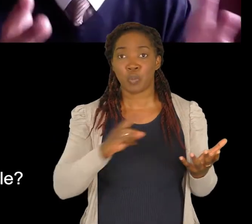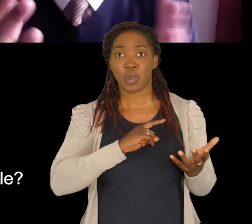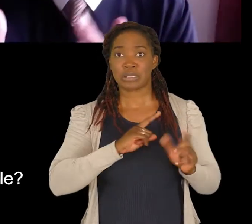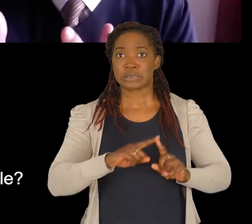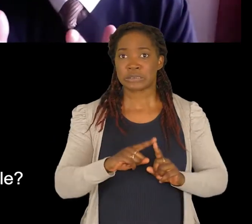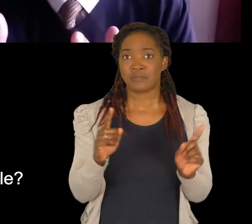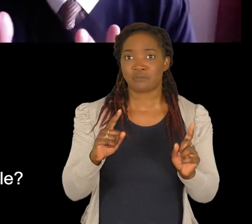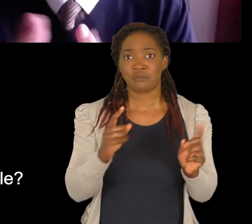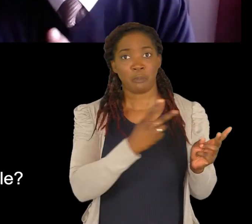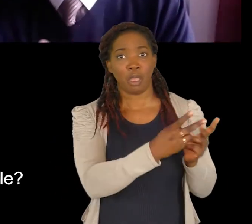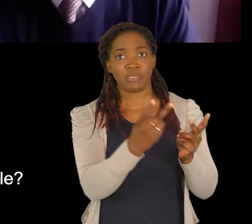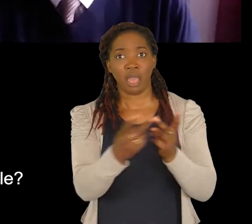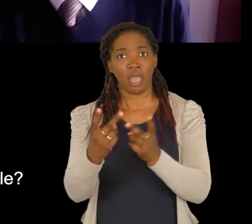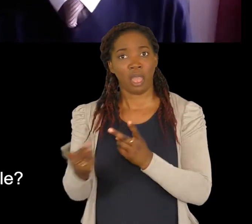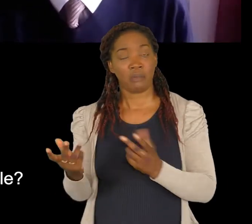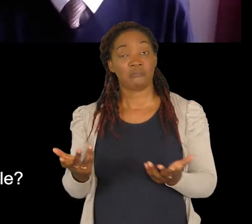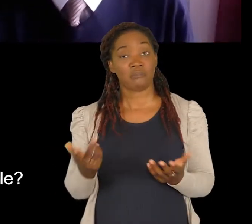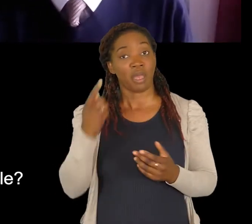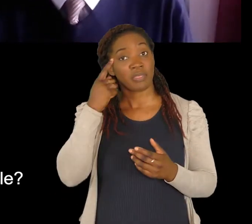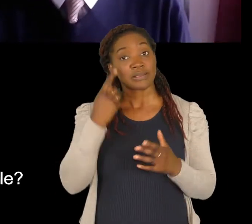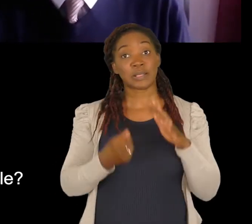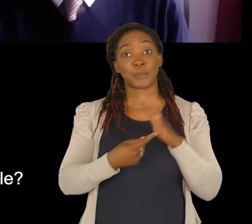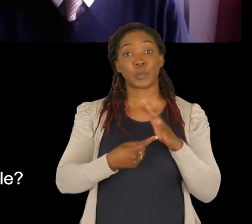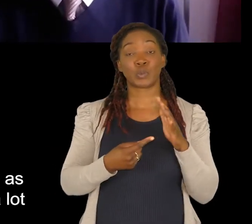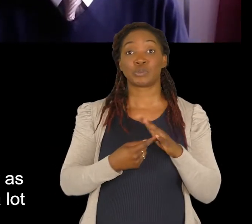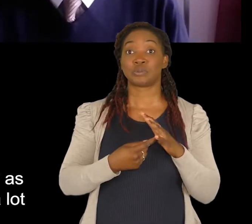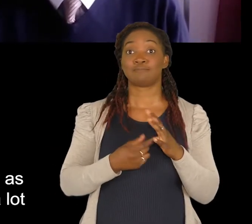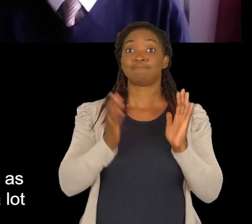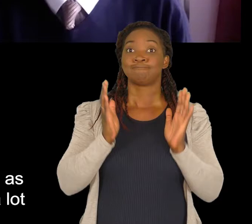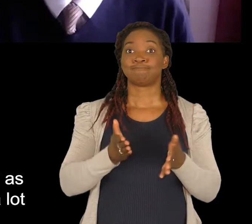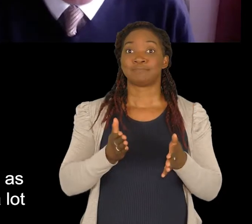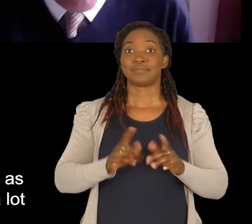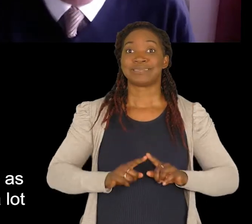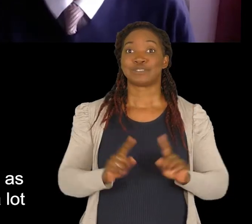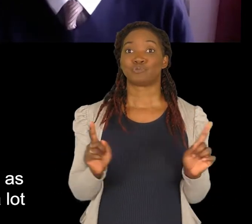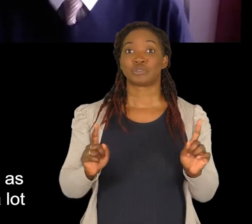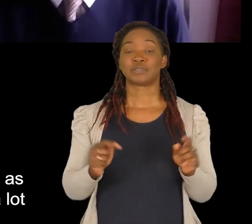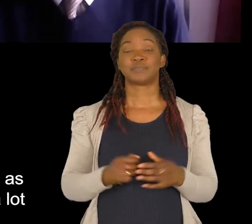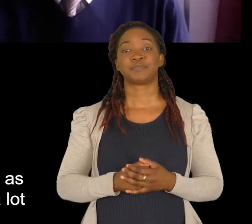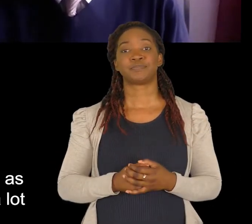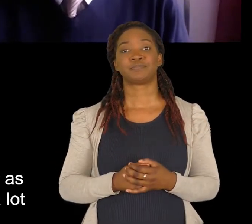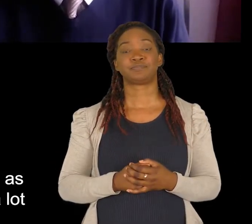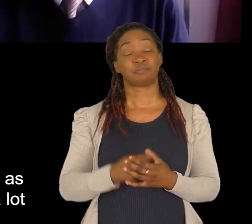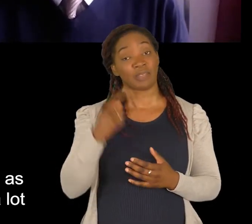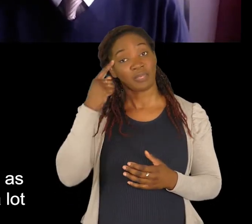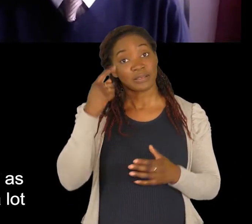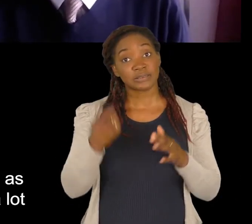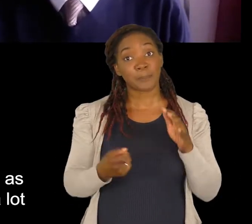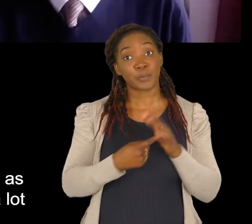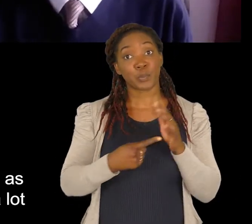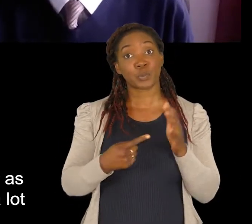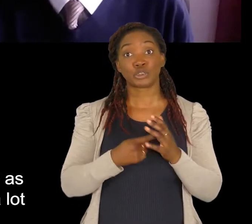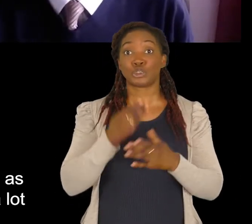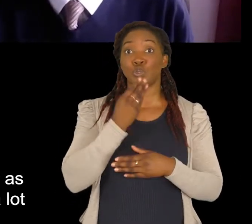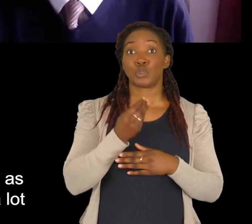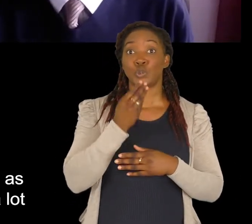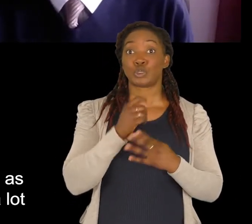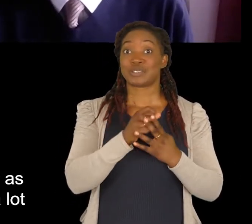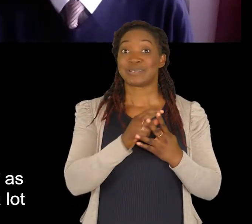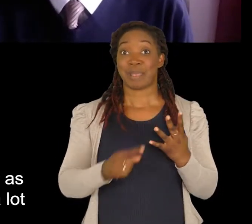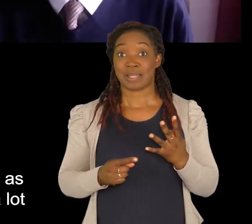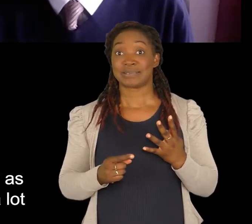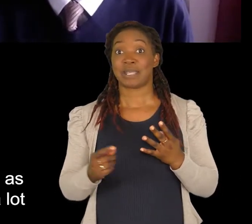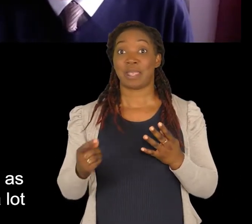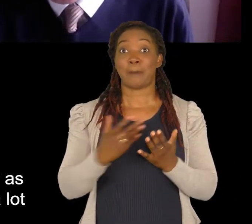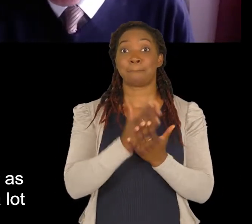makes it different from other people? And I do think it's important to be different. And I do think it's important to use your